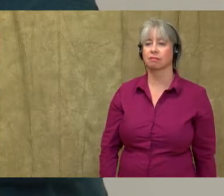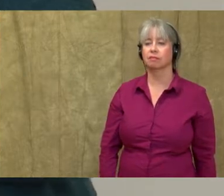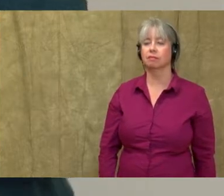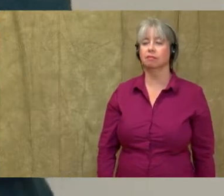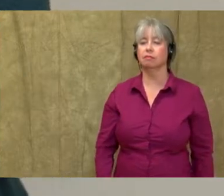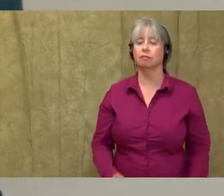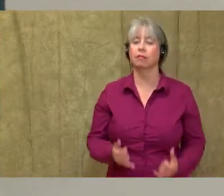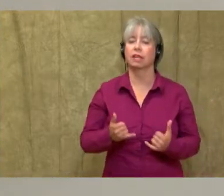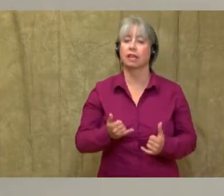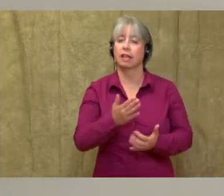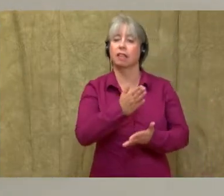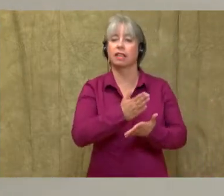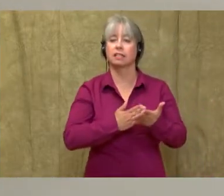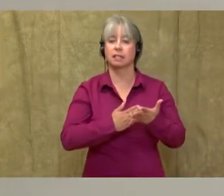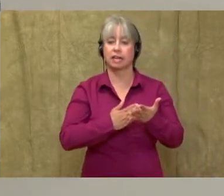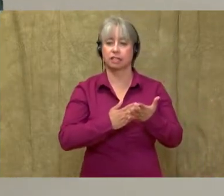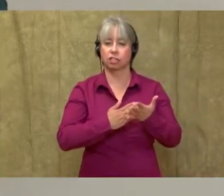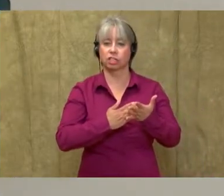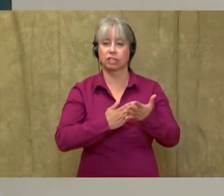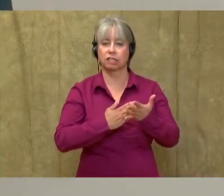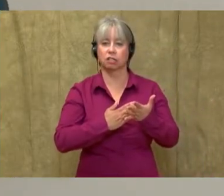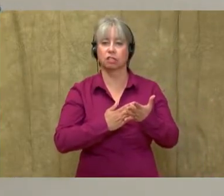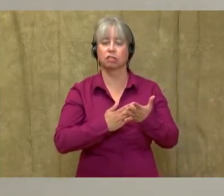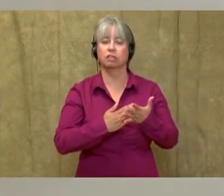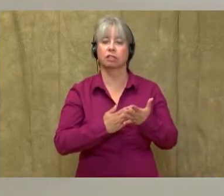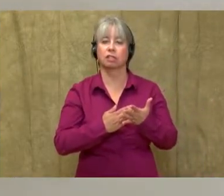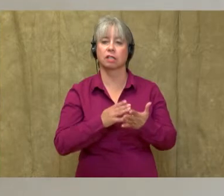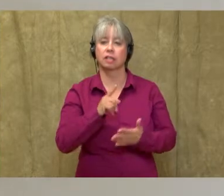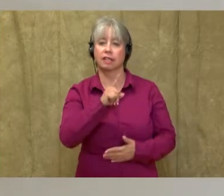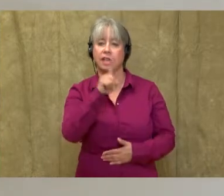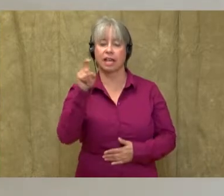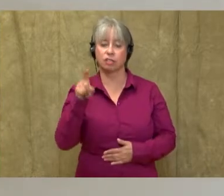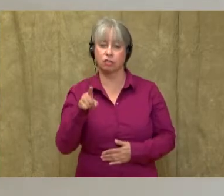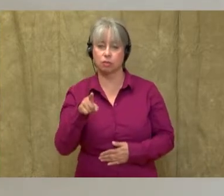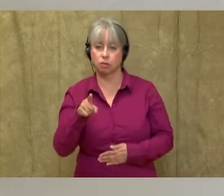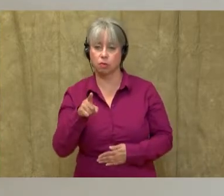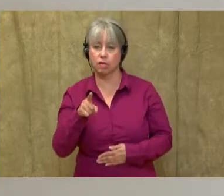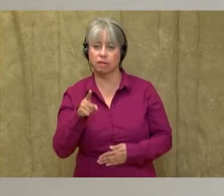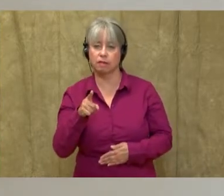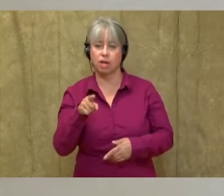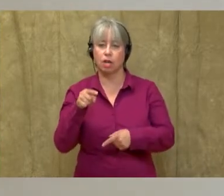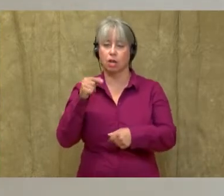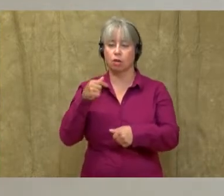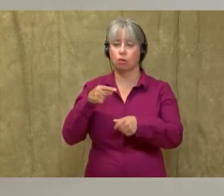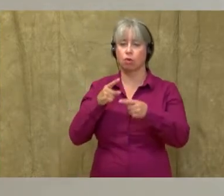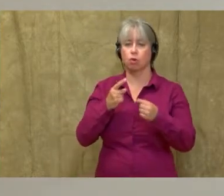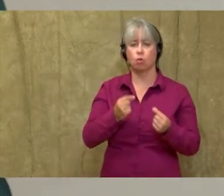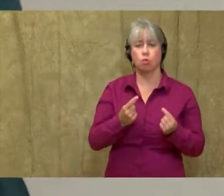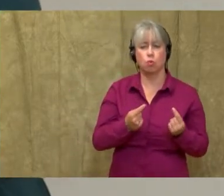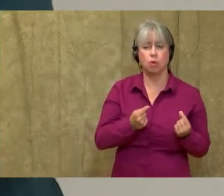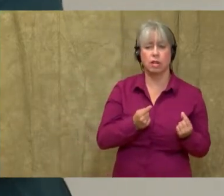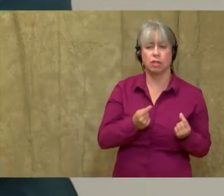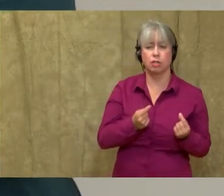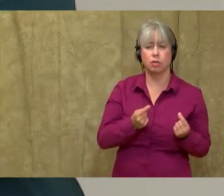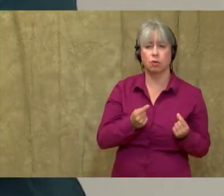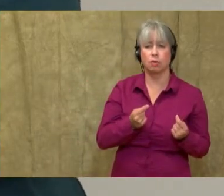In this section of the poem, she's trying to answer the question that she posed at the end of the second section, what to do. Now,